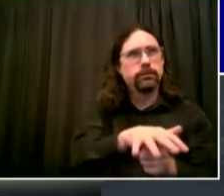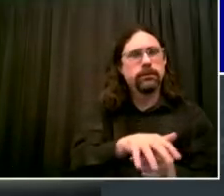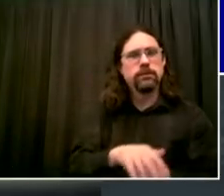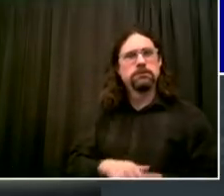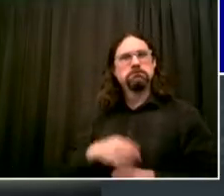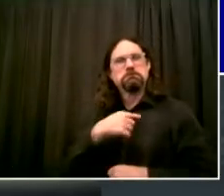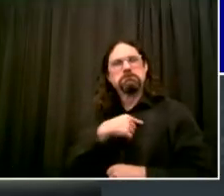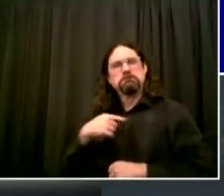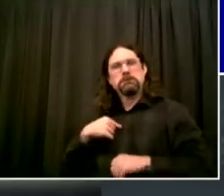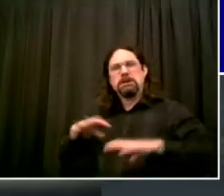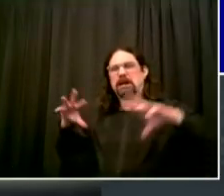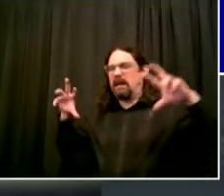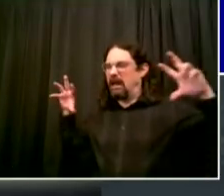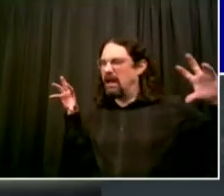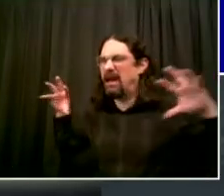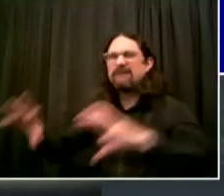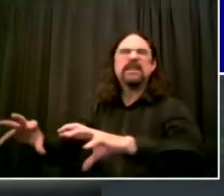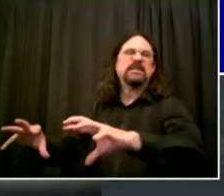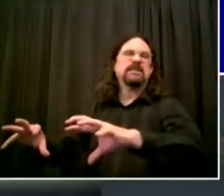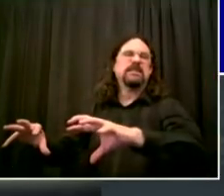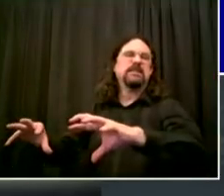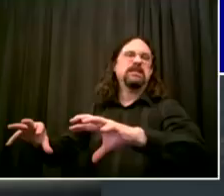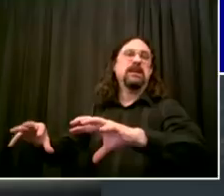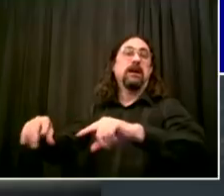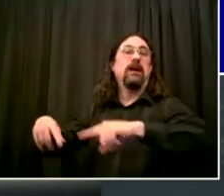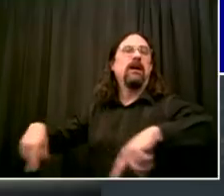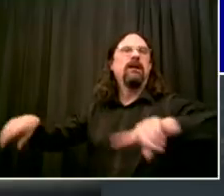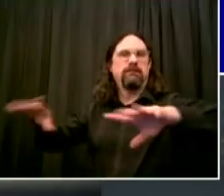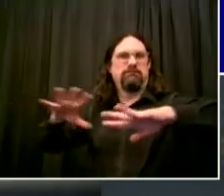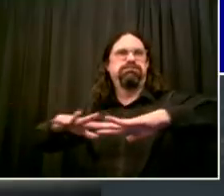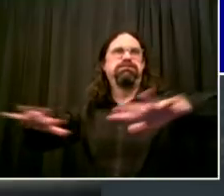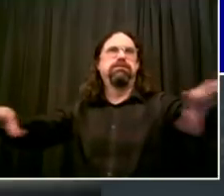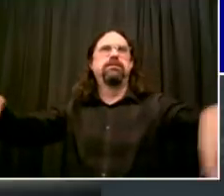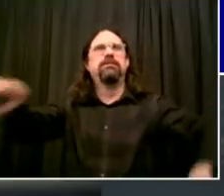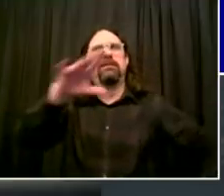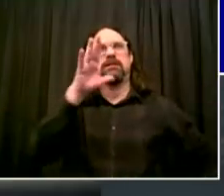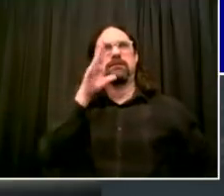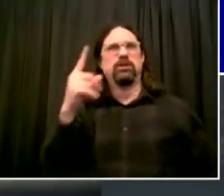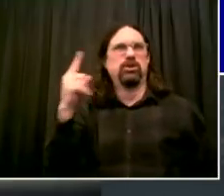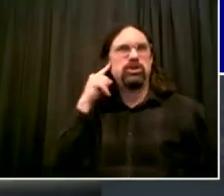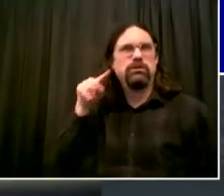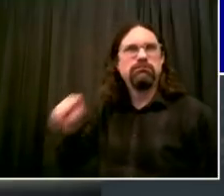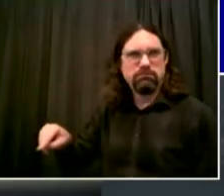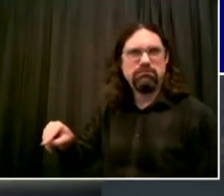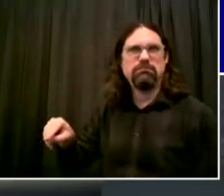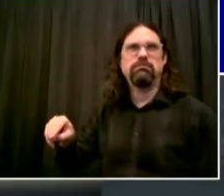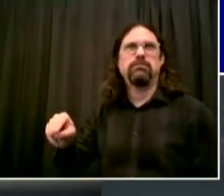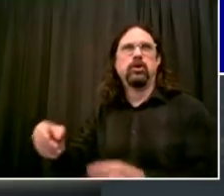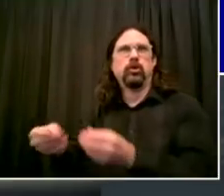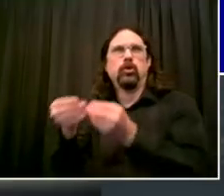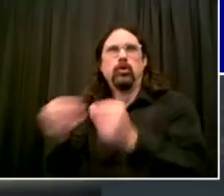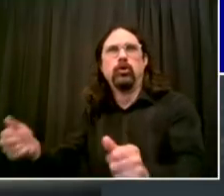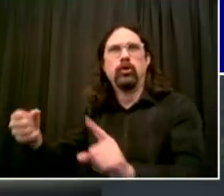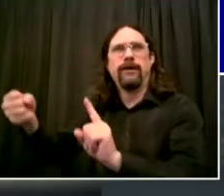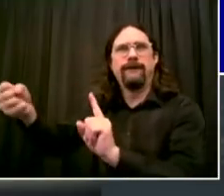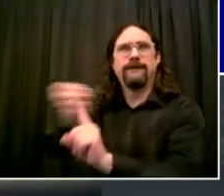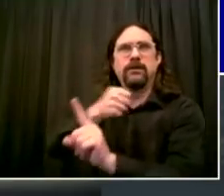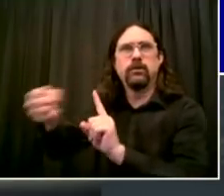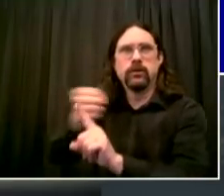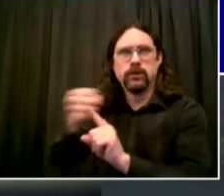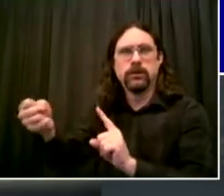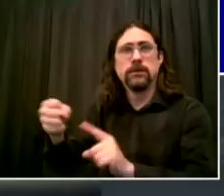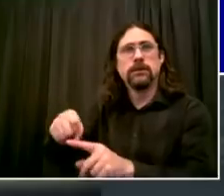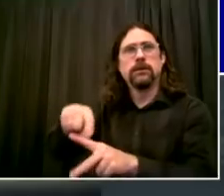for months now in terms of the kinds of changes we need in this city, who are not only demanding change, but putting forward